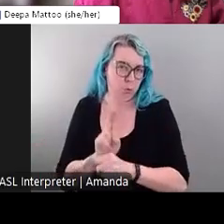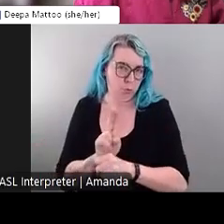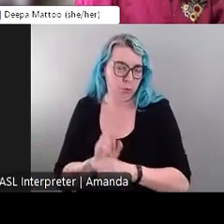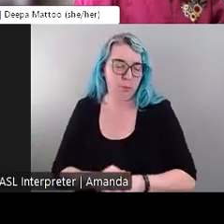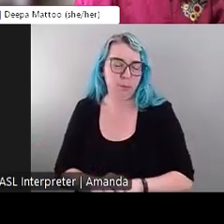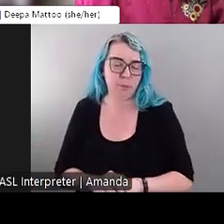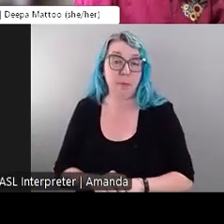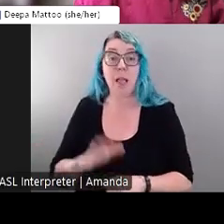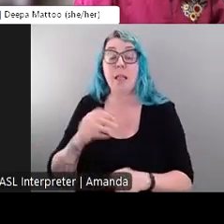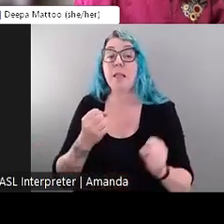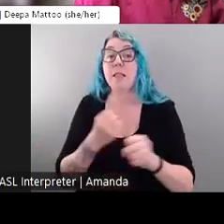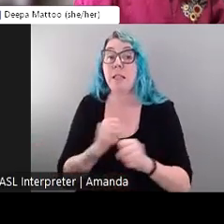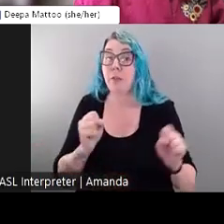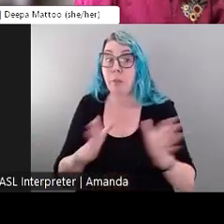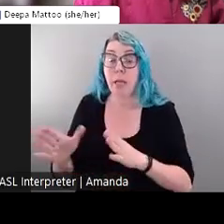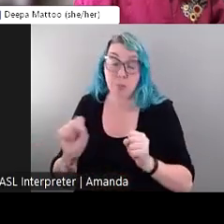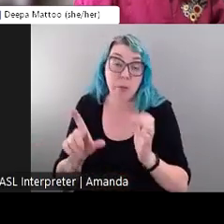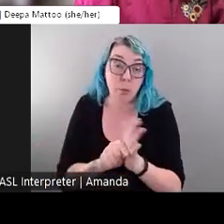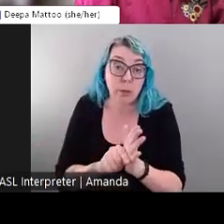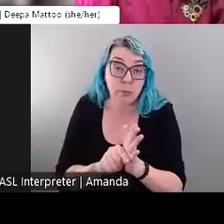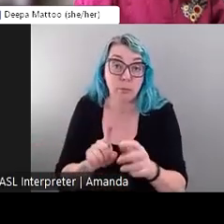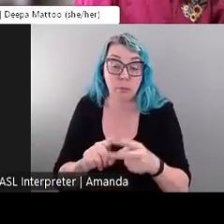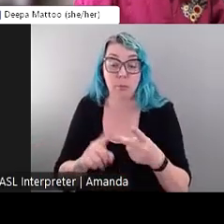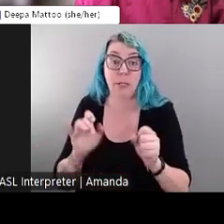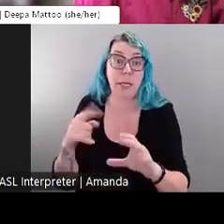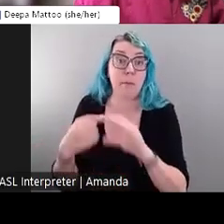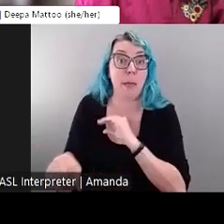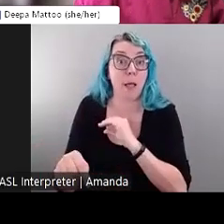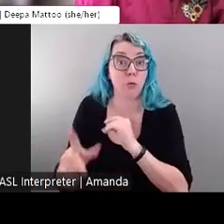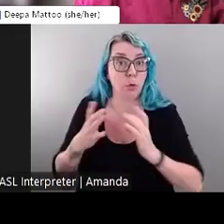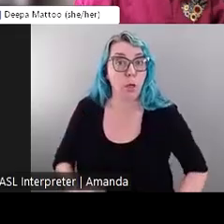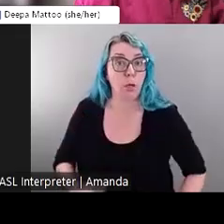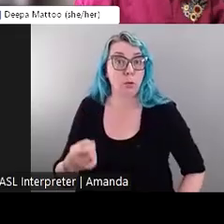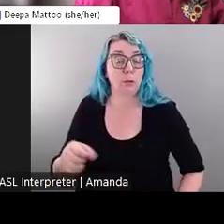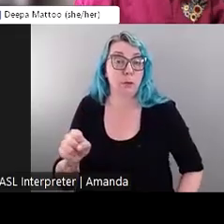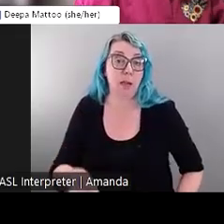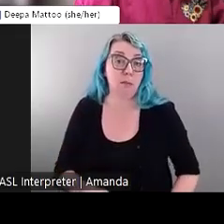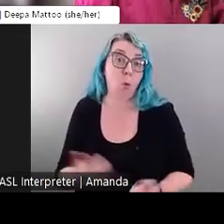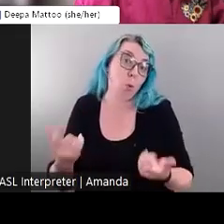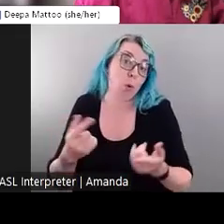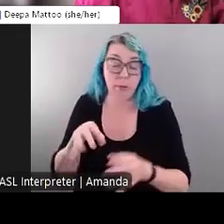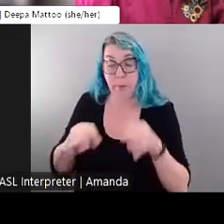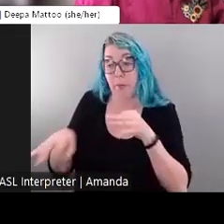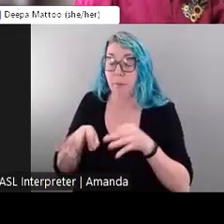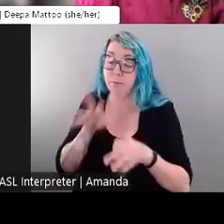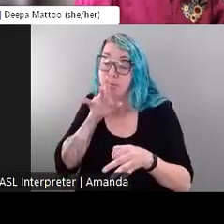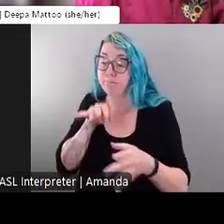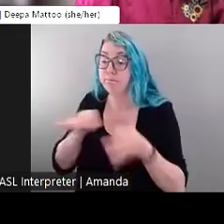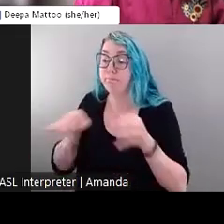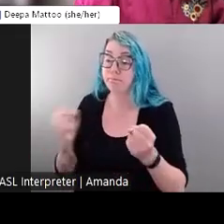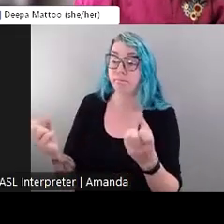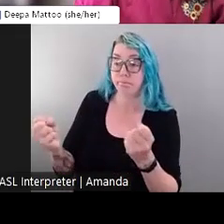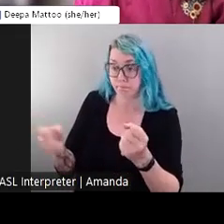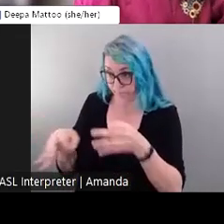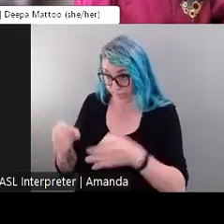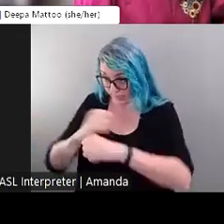client, either by printing it or by sending it electronically. You can also share it verbally with them. It's completely up to your discretion. If you